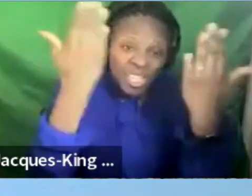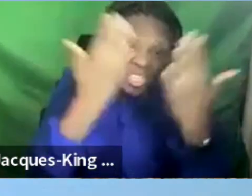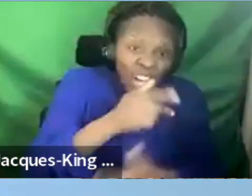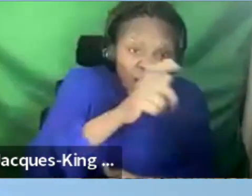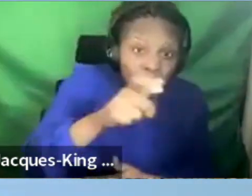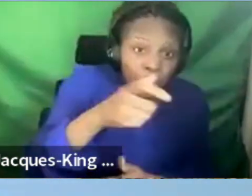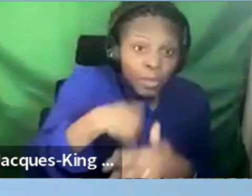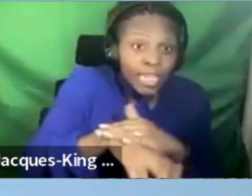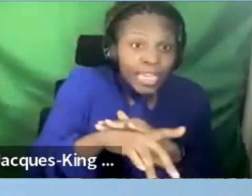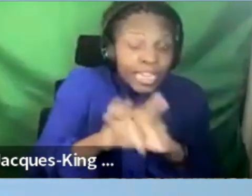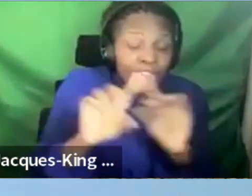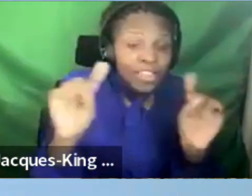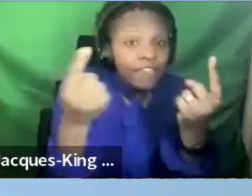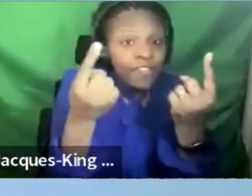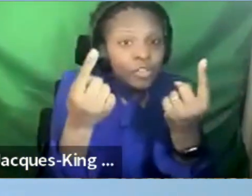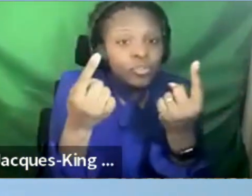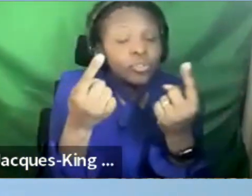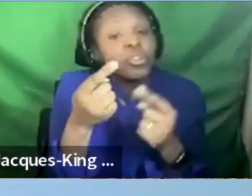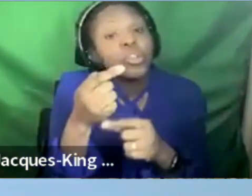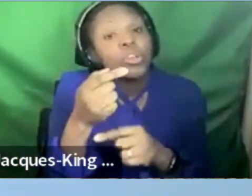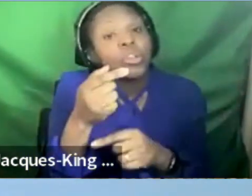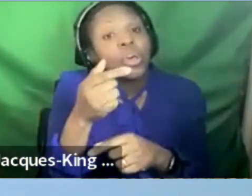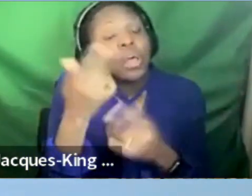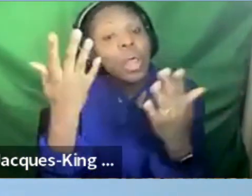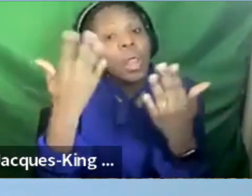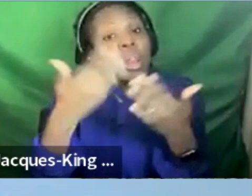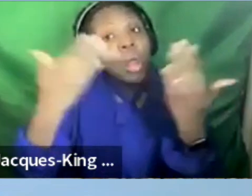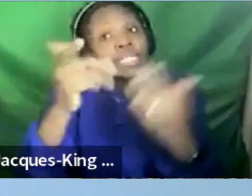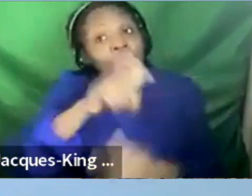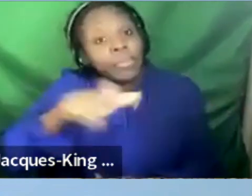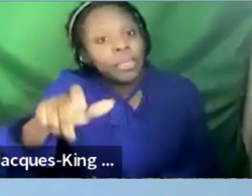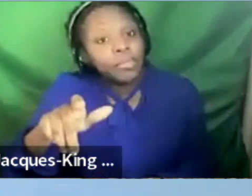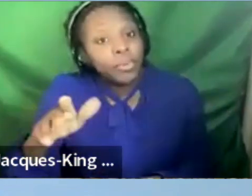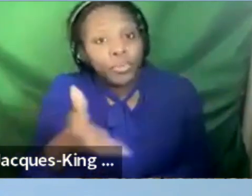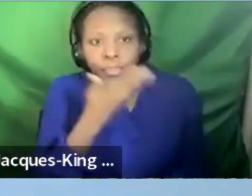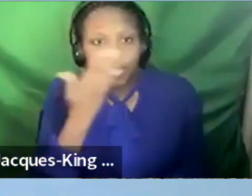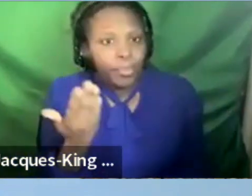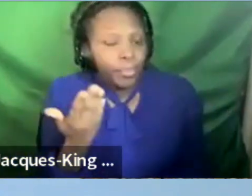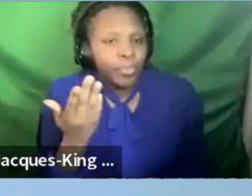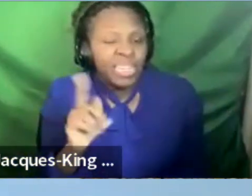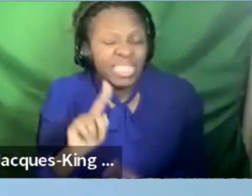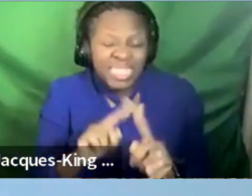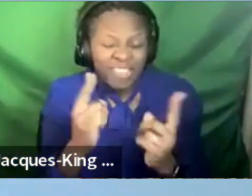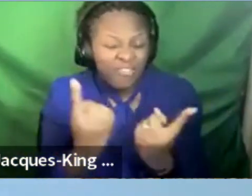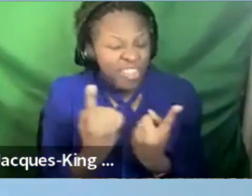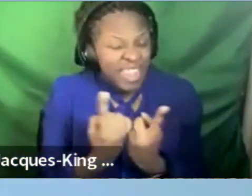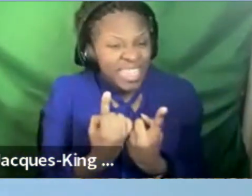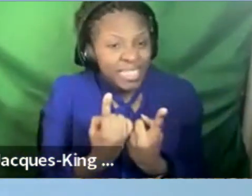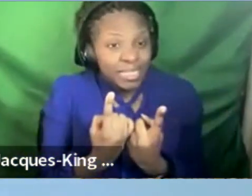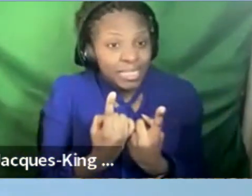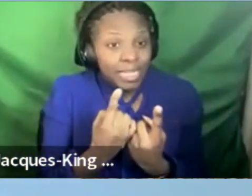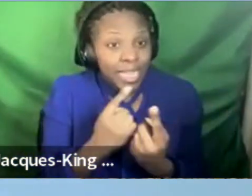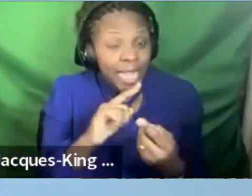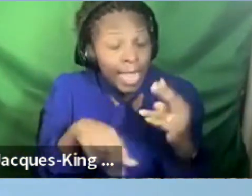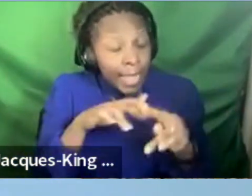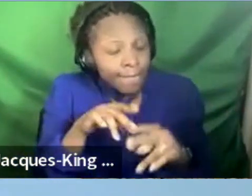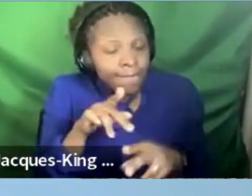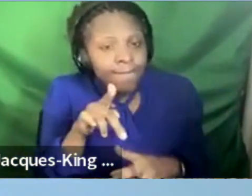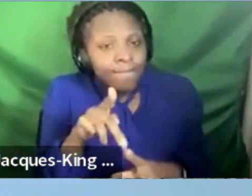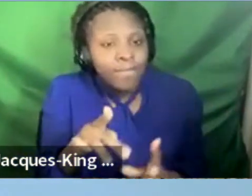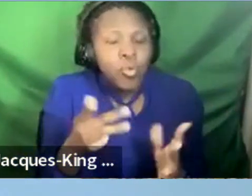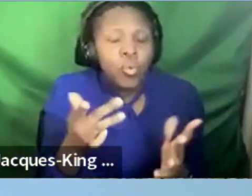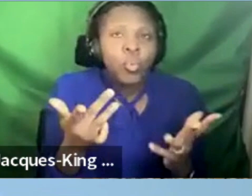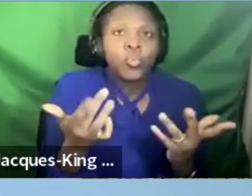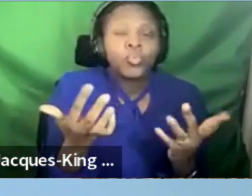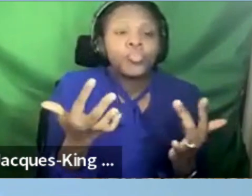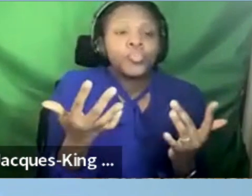nationality, every single one. There are darker people who work in the fields usually, and lighter people who don't. And there's all